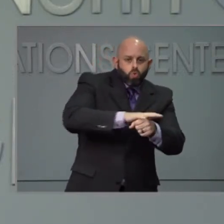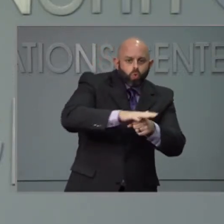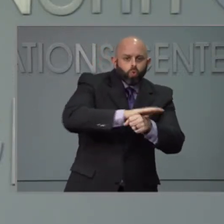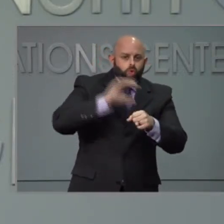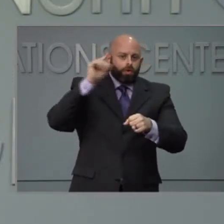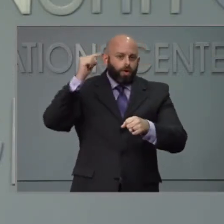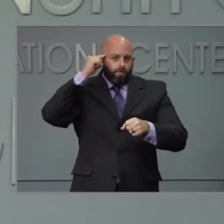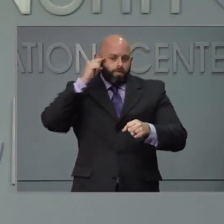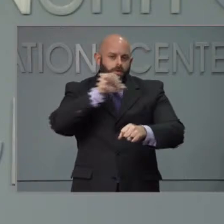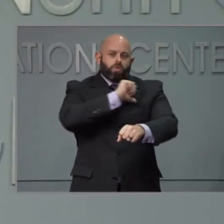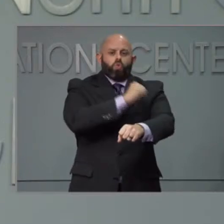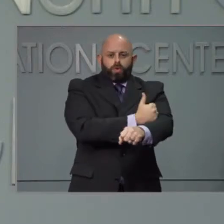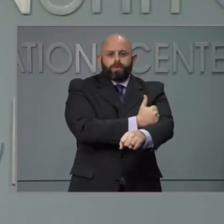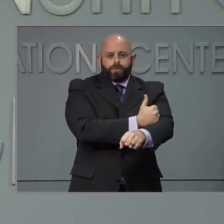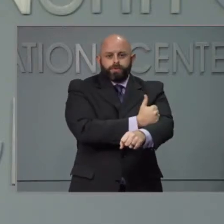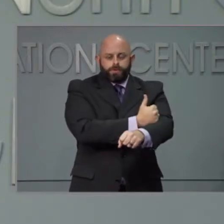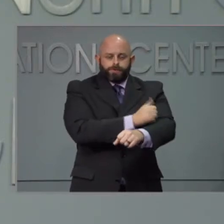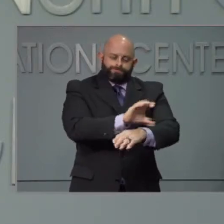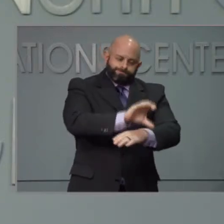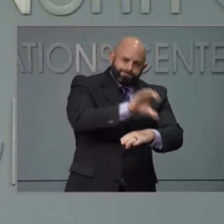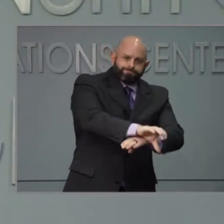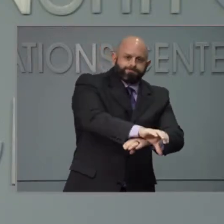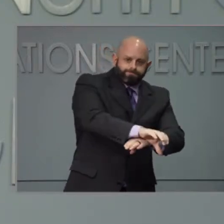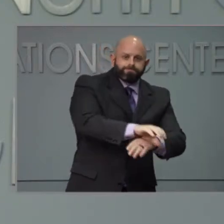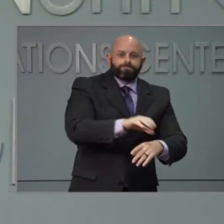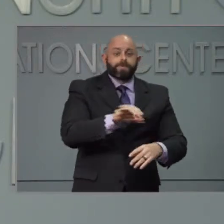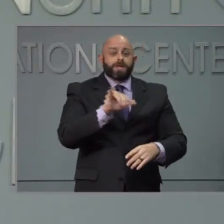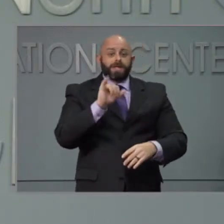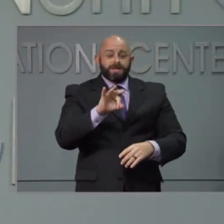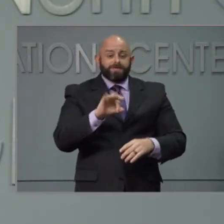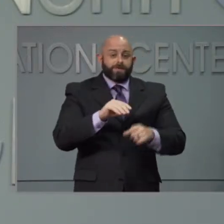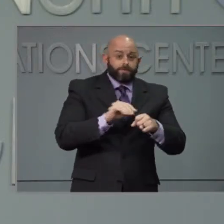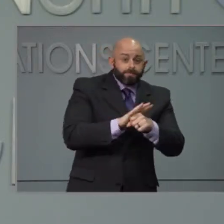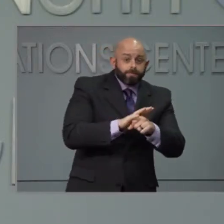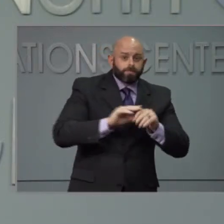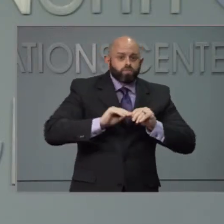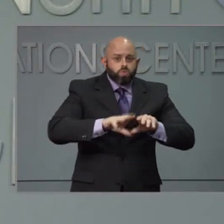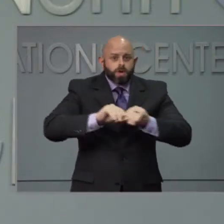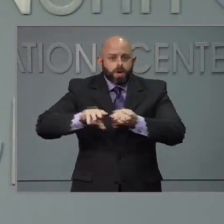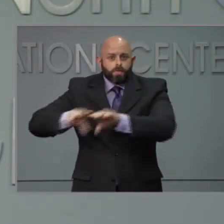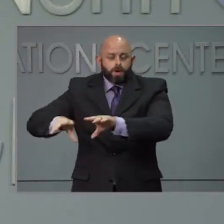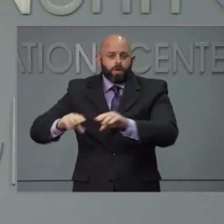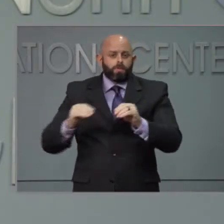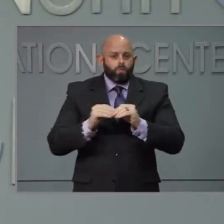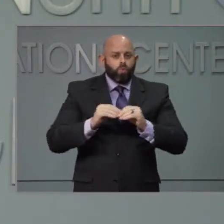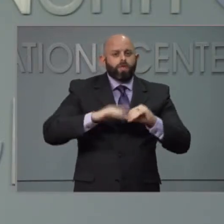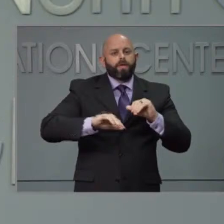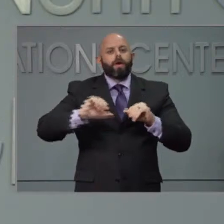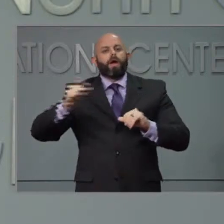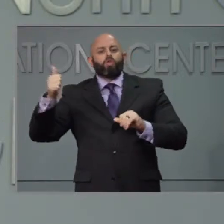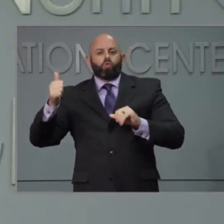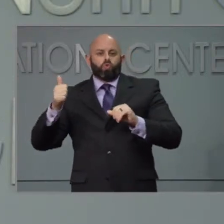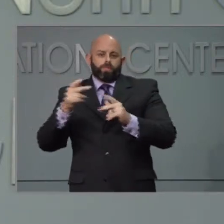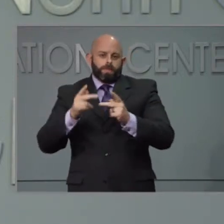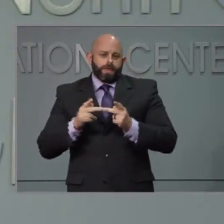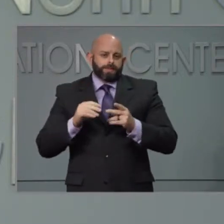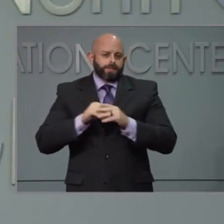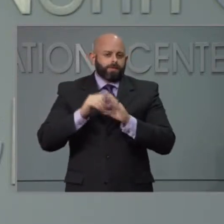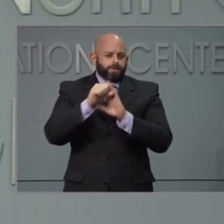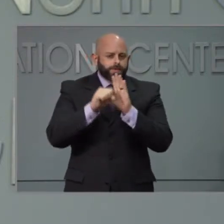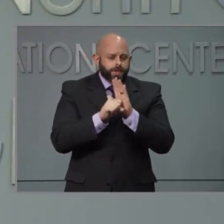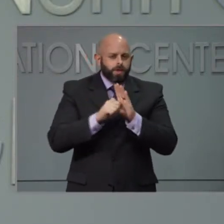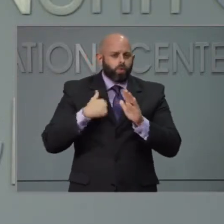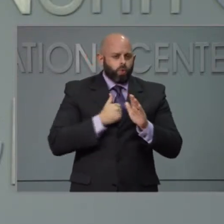authority in areas where this virus may be more of an issue than in other areas of the state. And